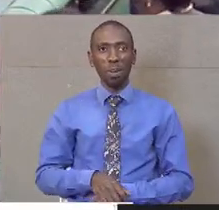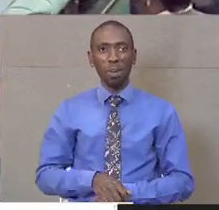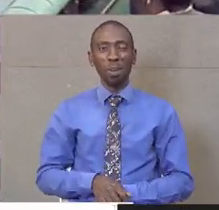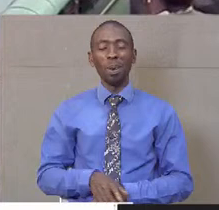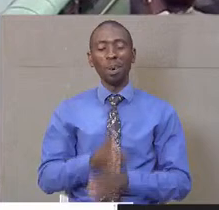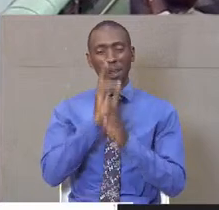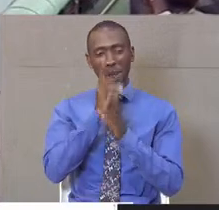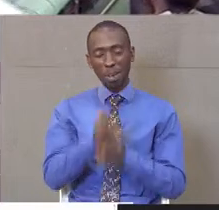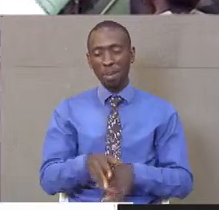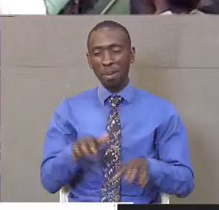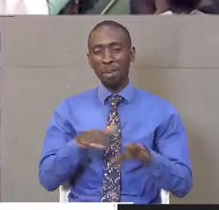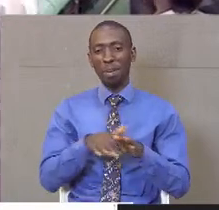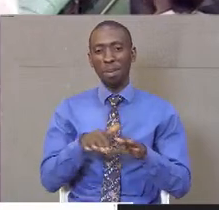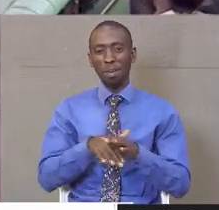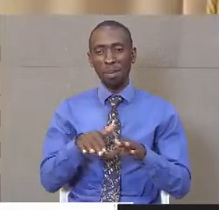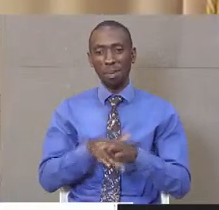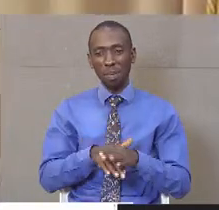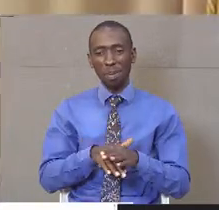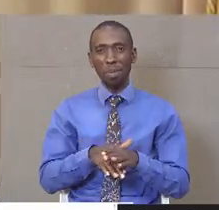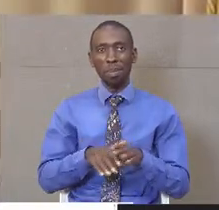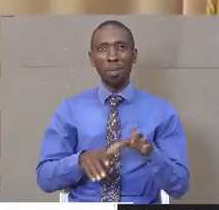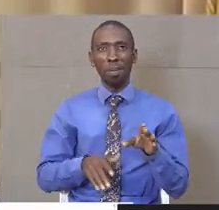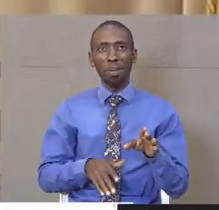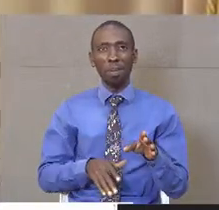Honorable members,